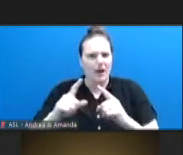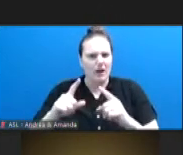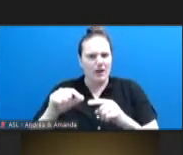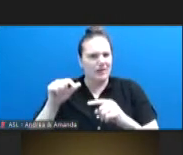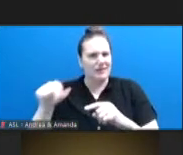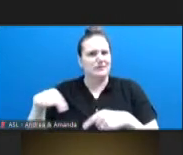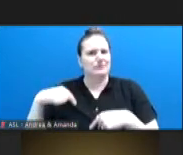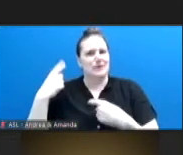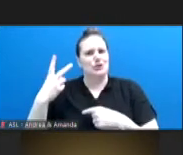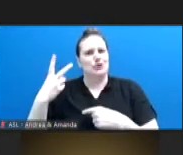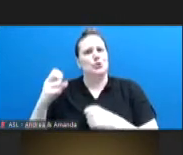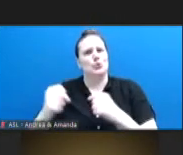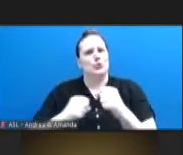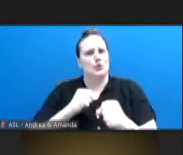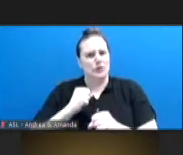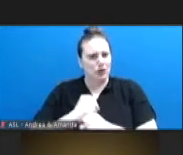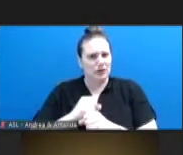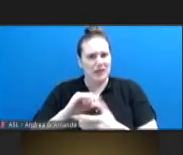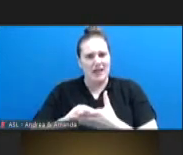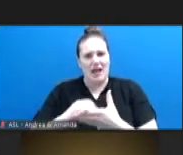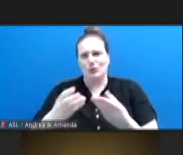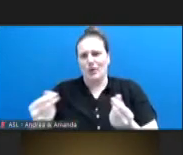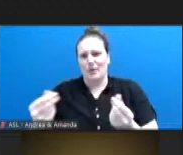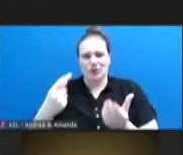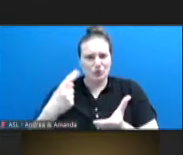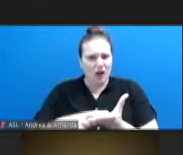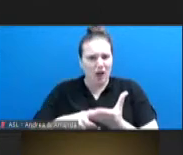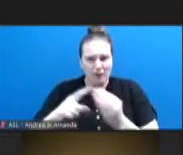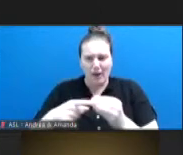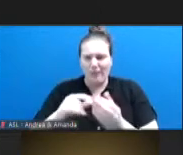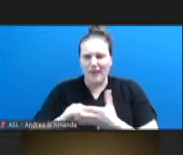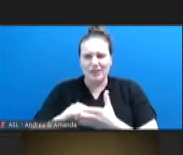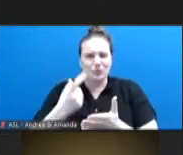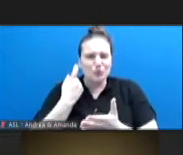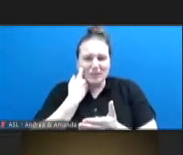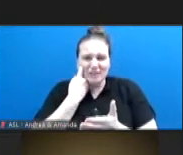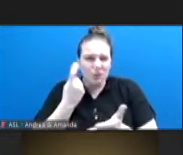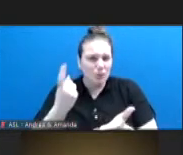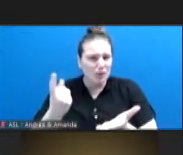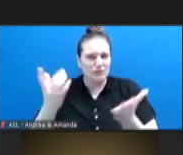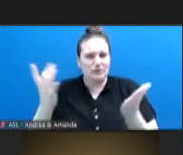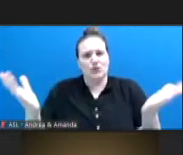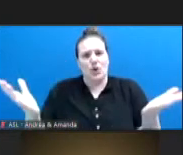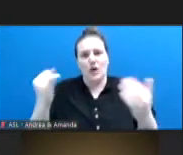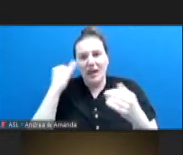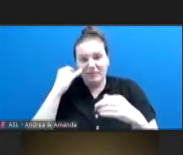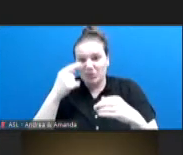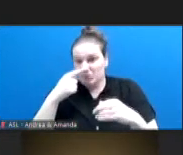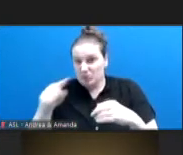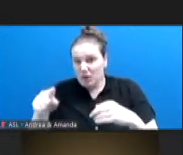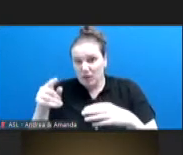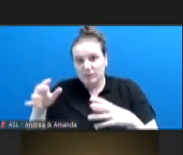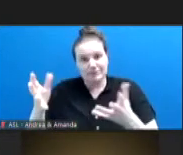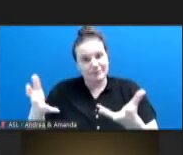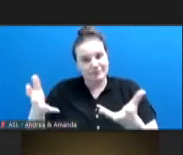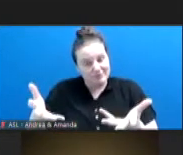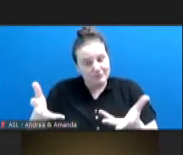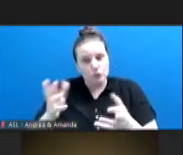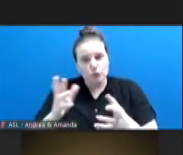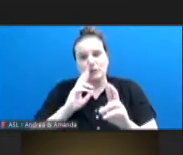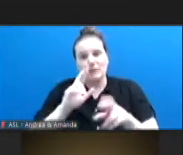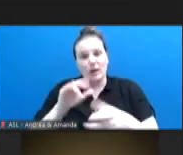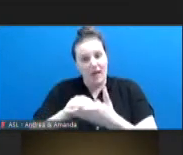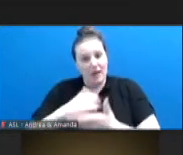been 2 years. Those remedies that you're speaking of are just most recent ones. So if you could respond to that,